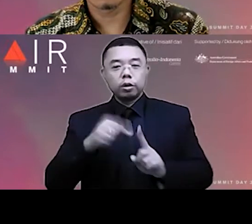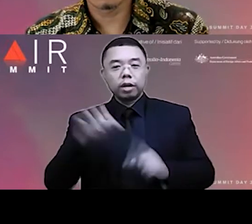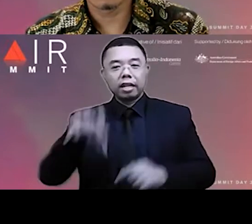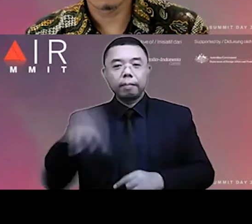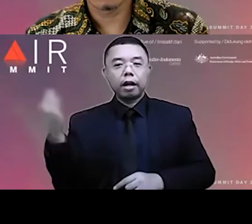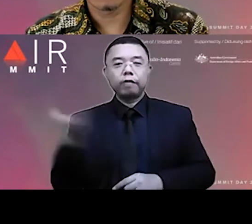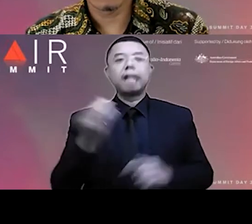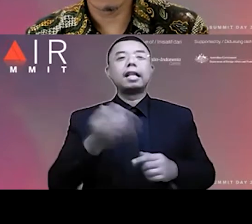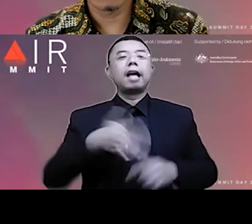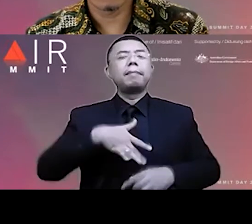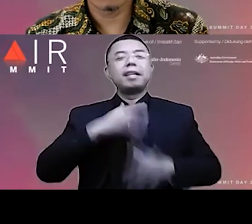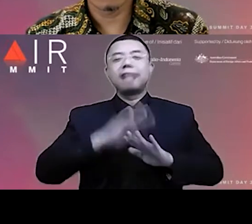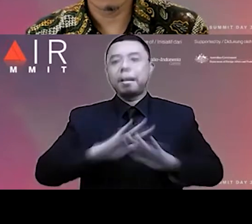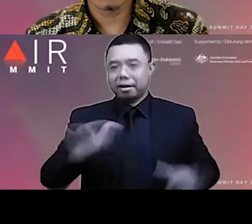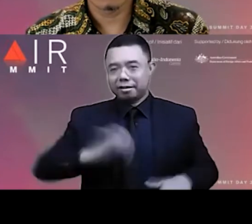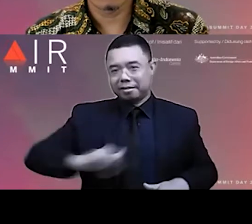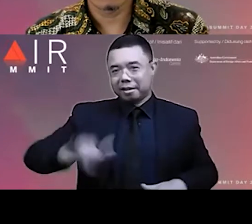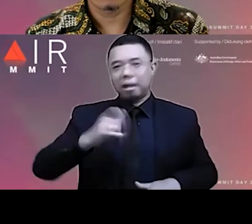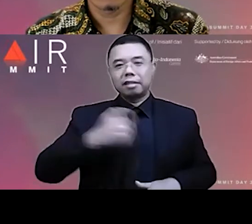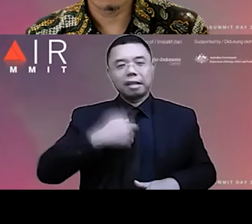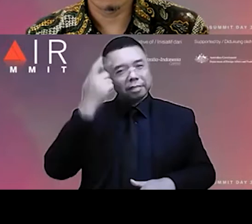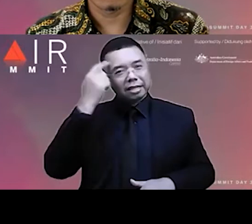always better to